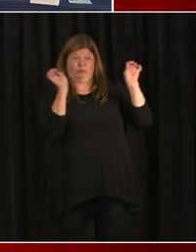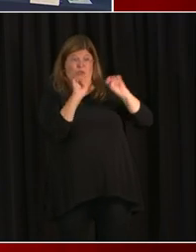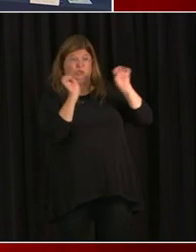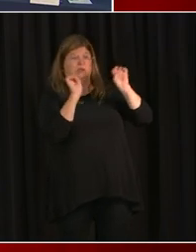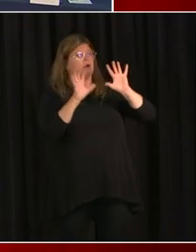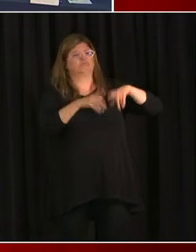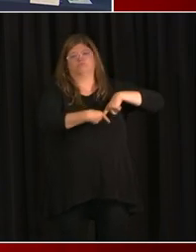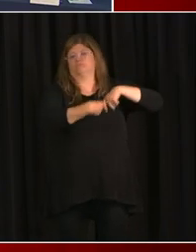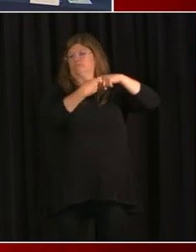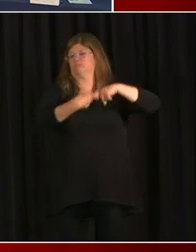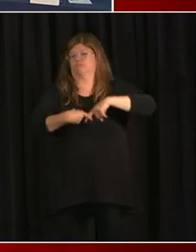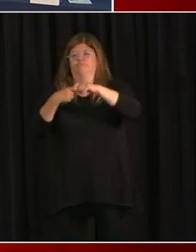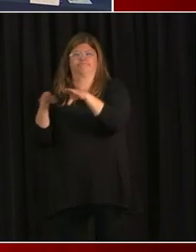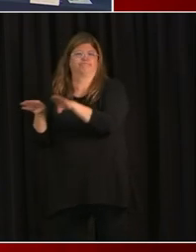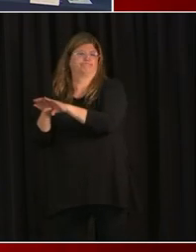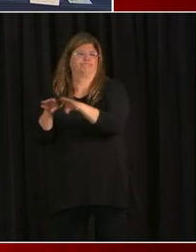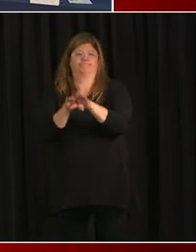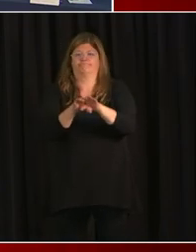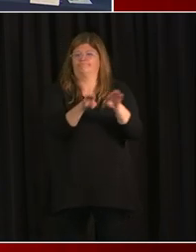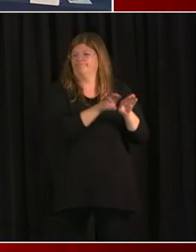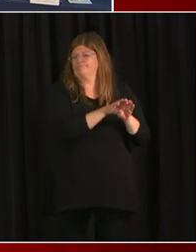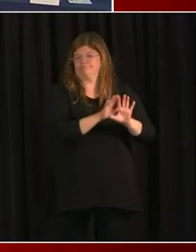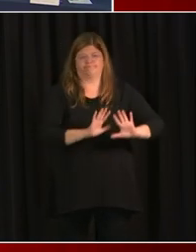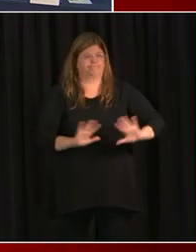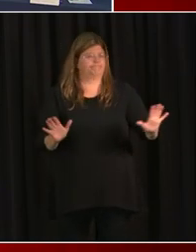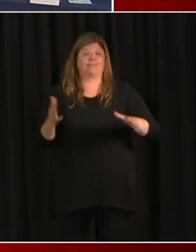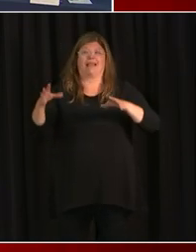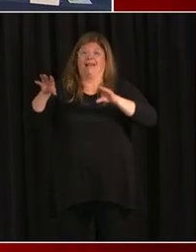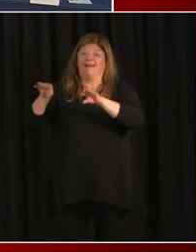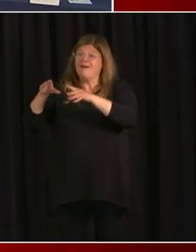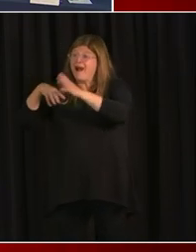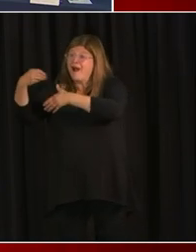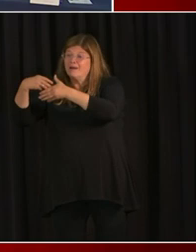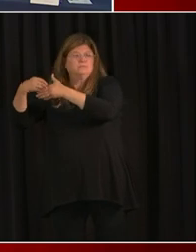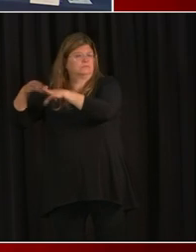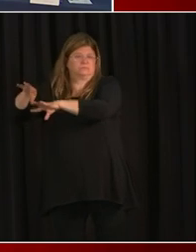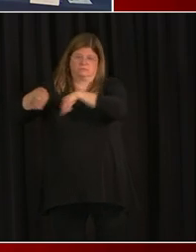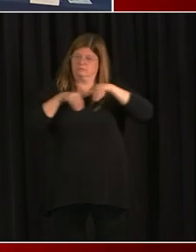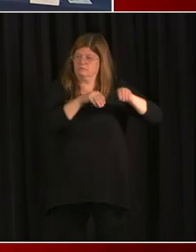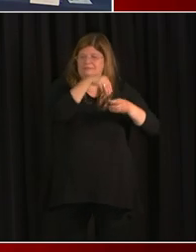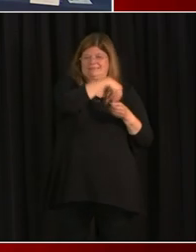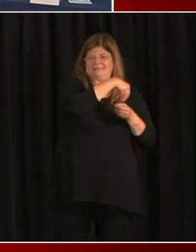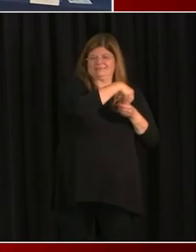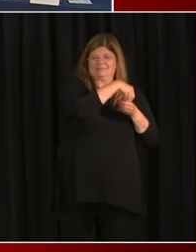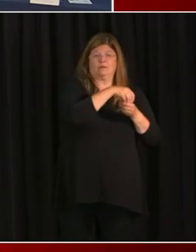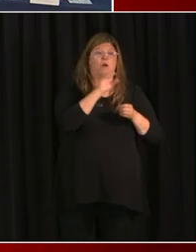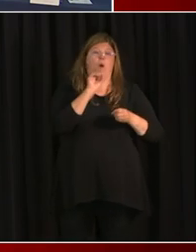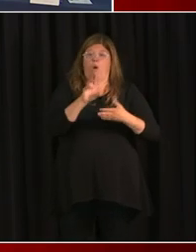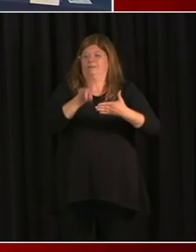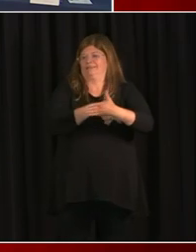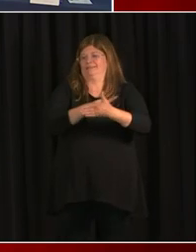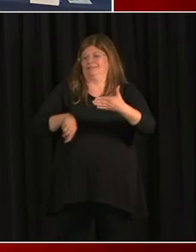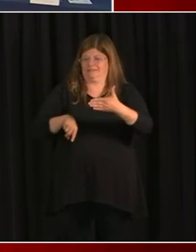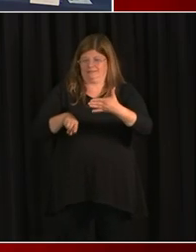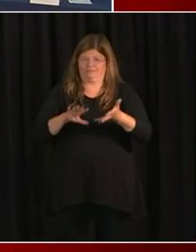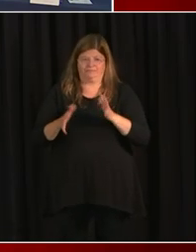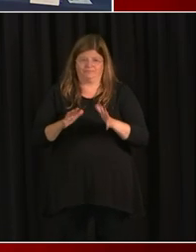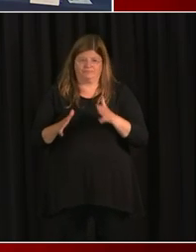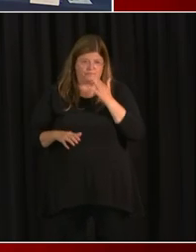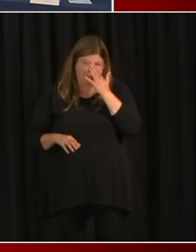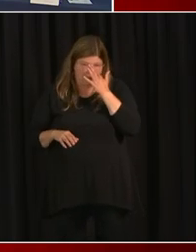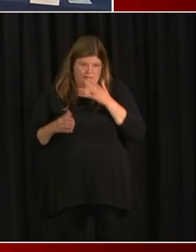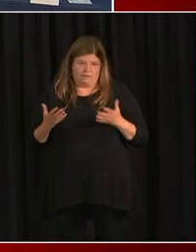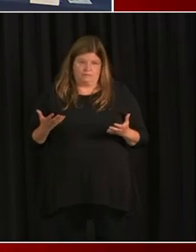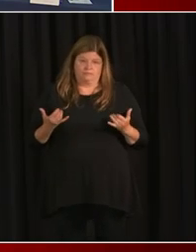be indoors. And also at a lot of our parks and recreation centers, we do have supplies of water, and